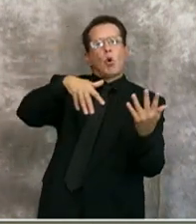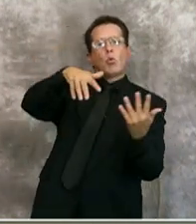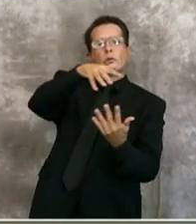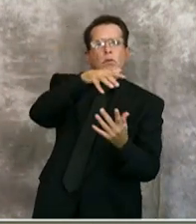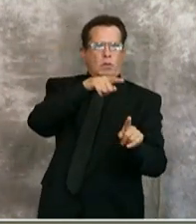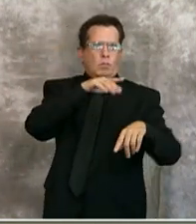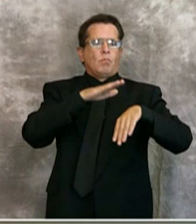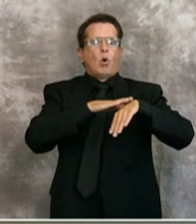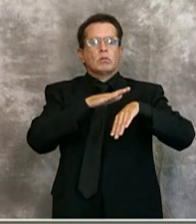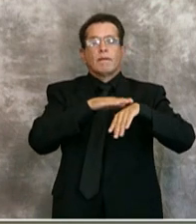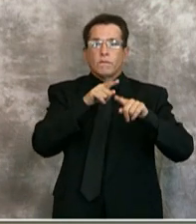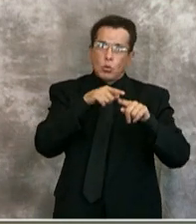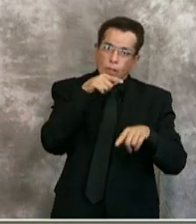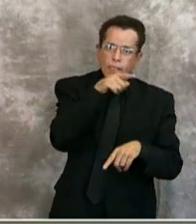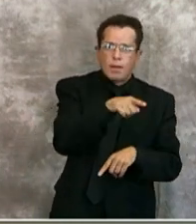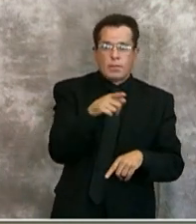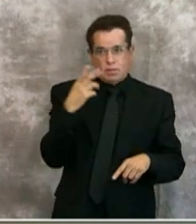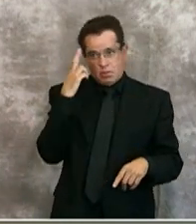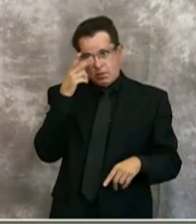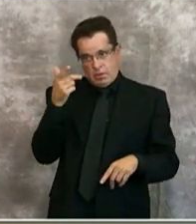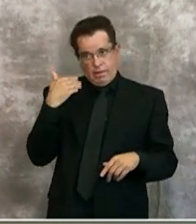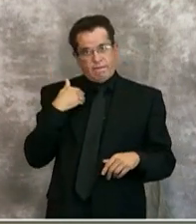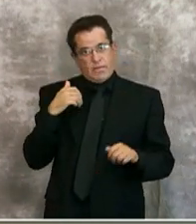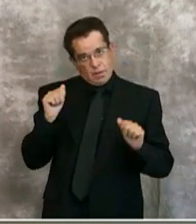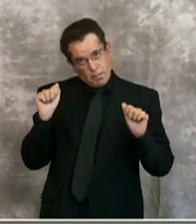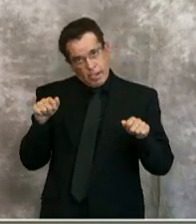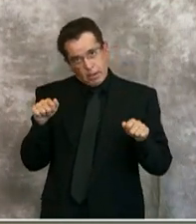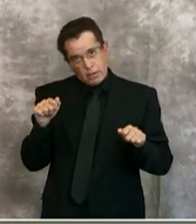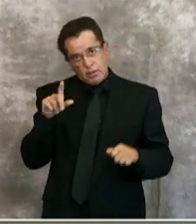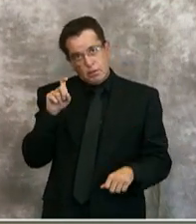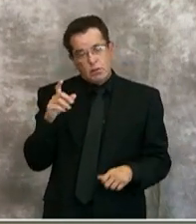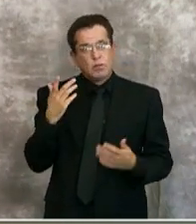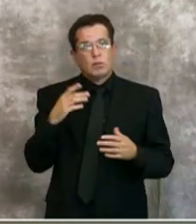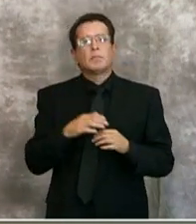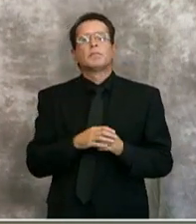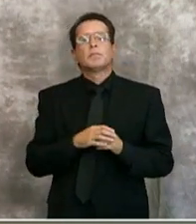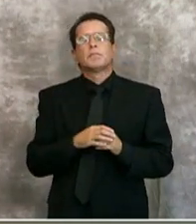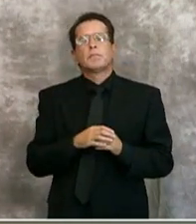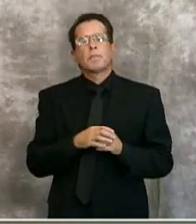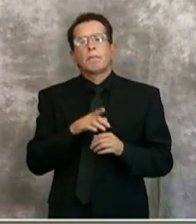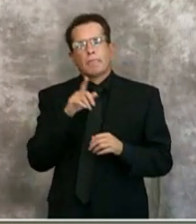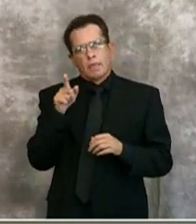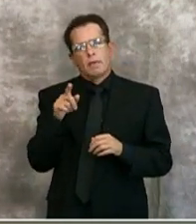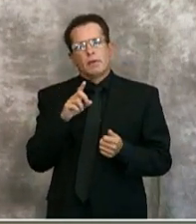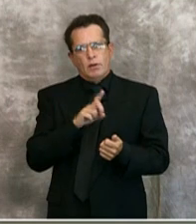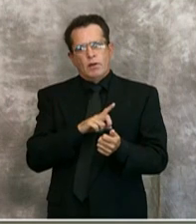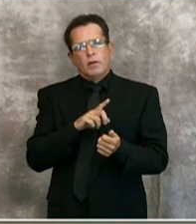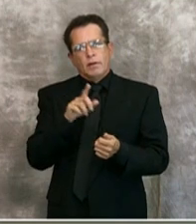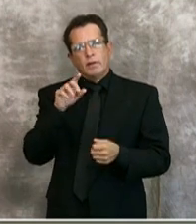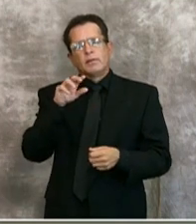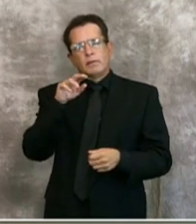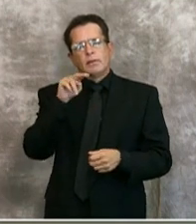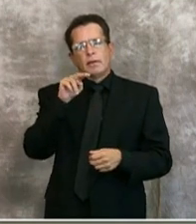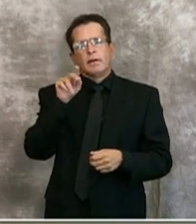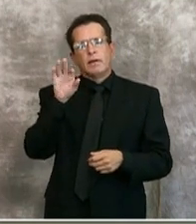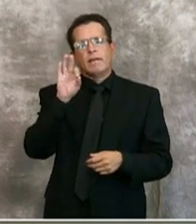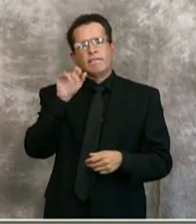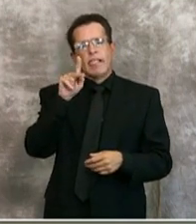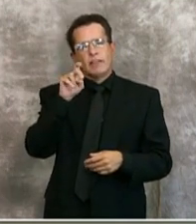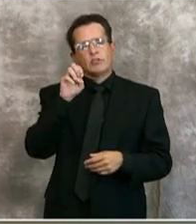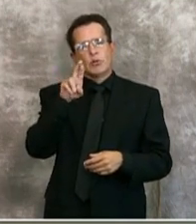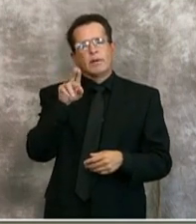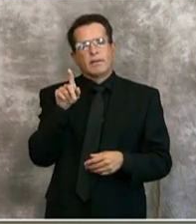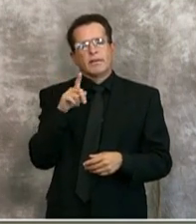challenges are you facing in rolling out such an app? Yeah, thank you. Thank you, Richard, for that question. We're